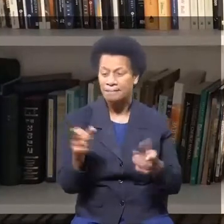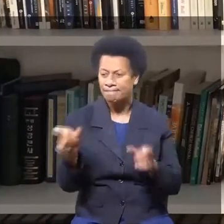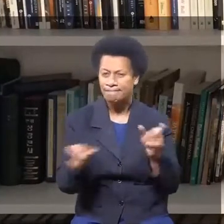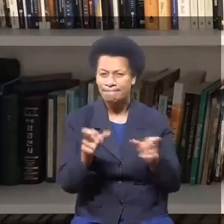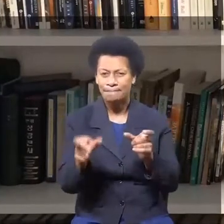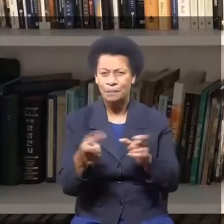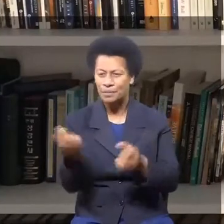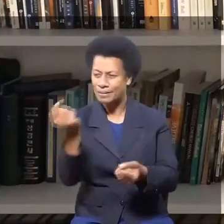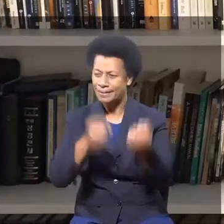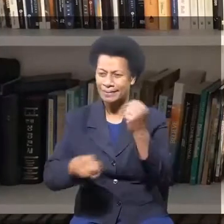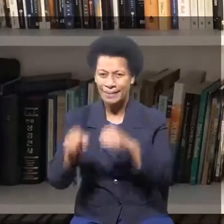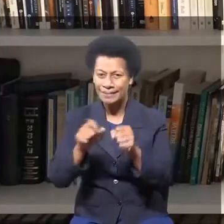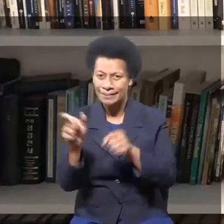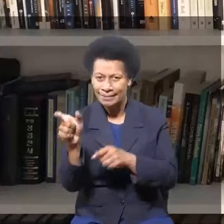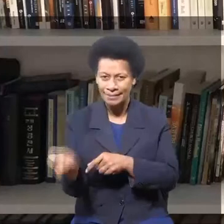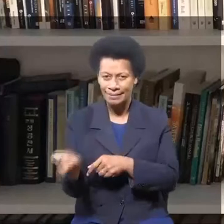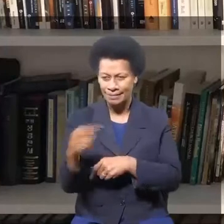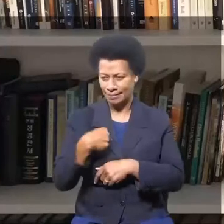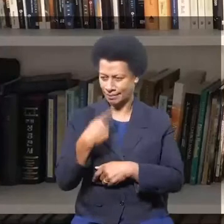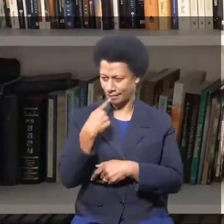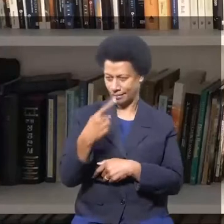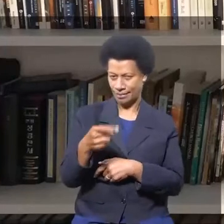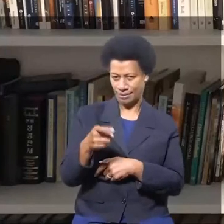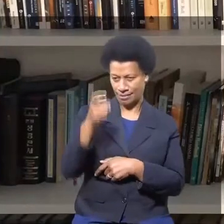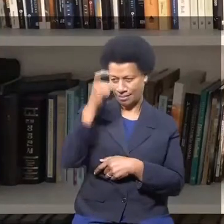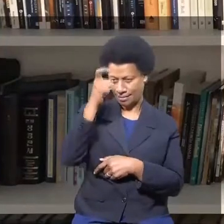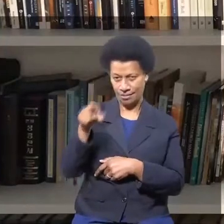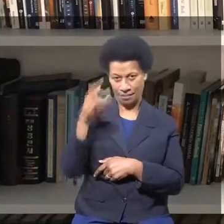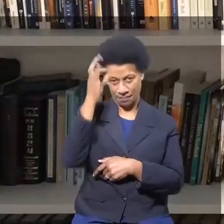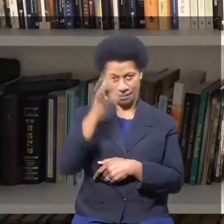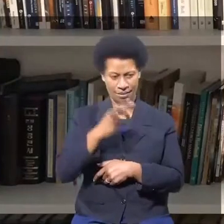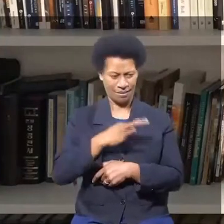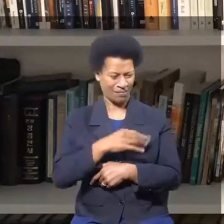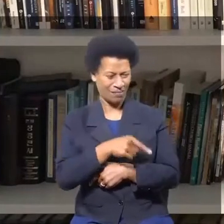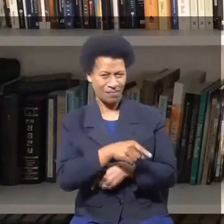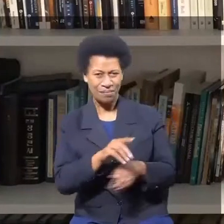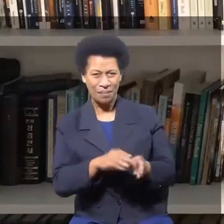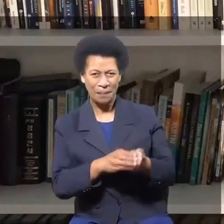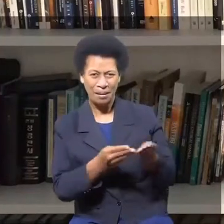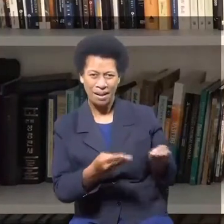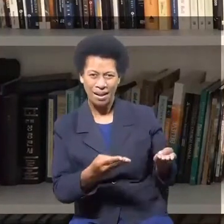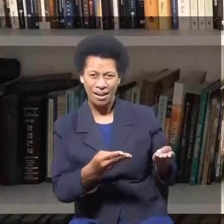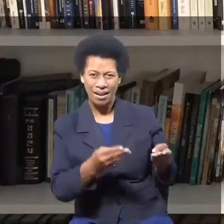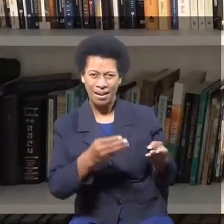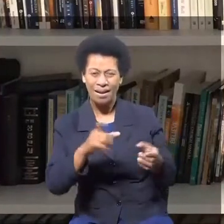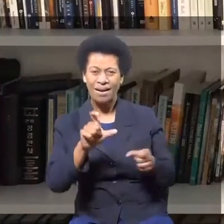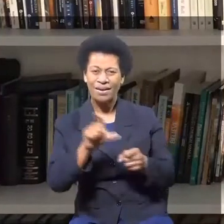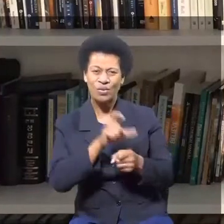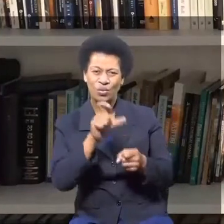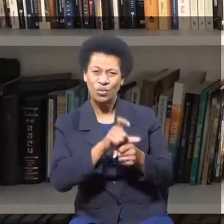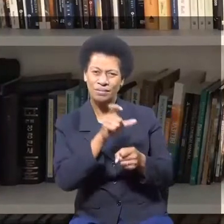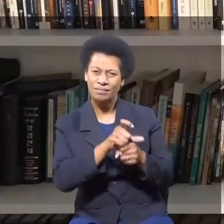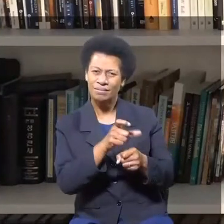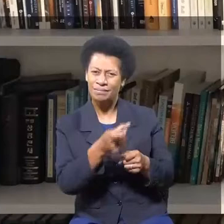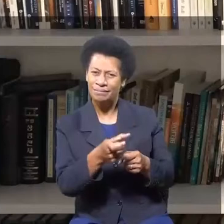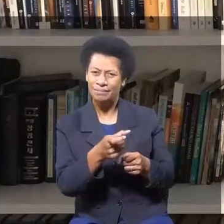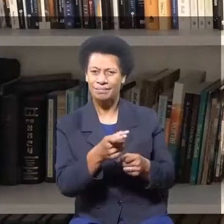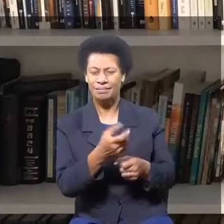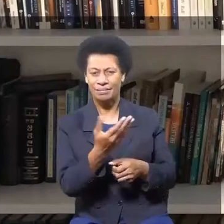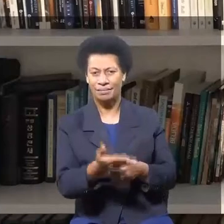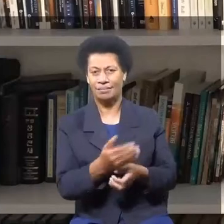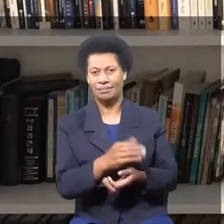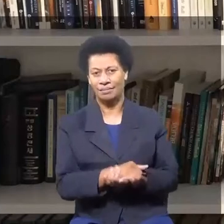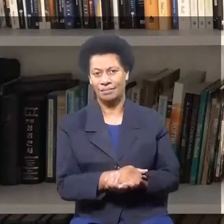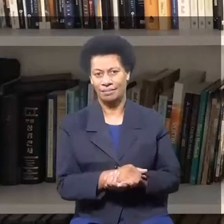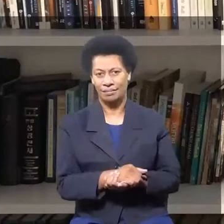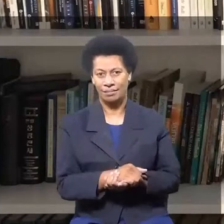might challenge you. They might say, look, it's irrational to believe the biblical account of creation. You know,